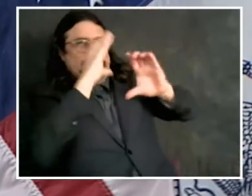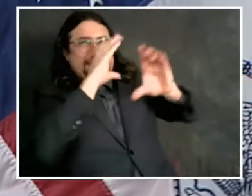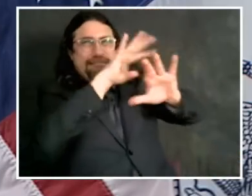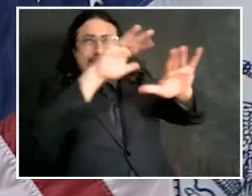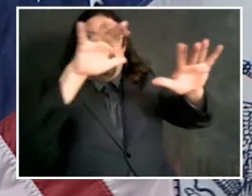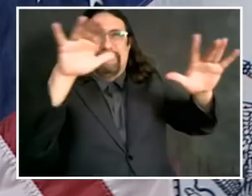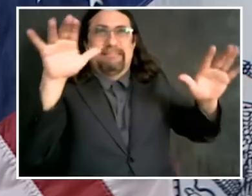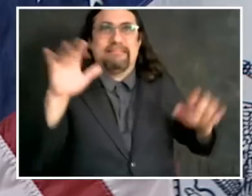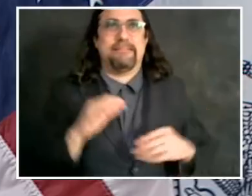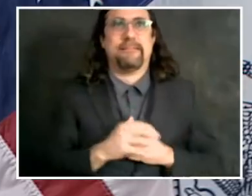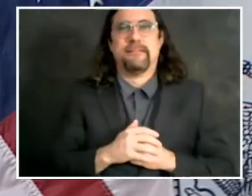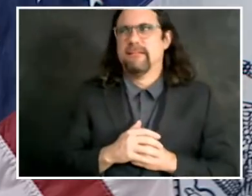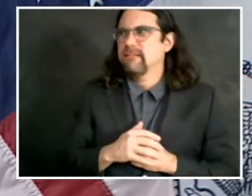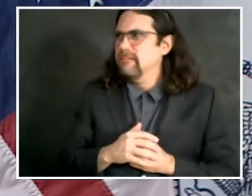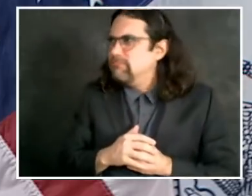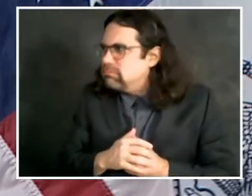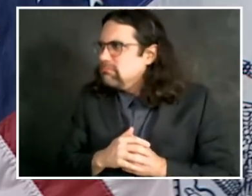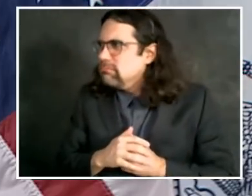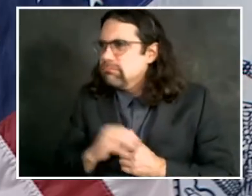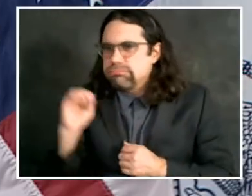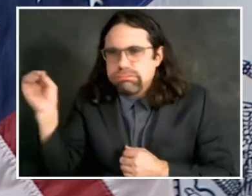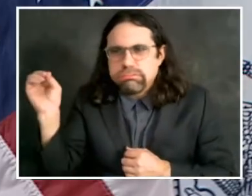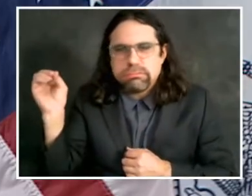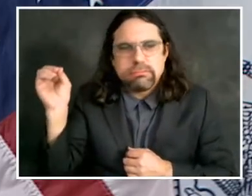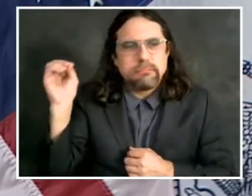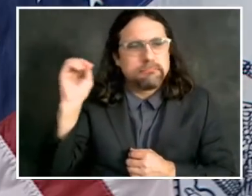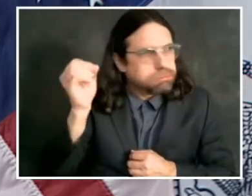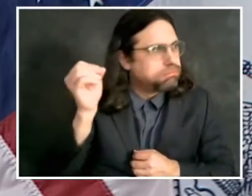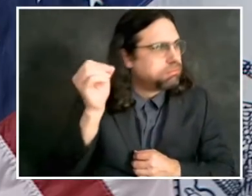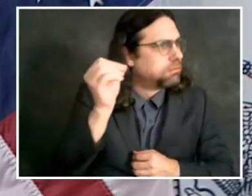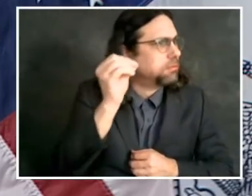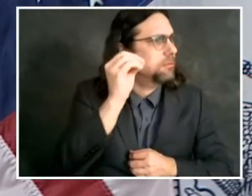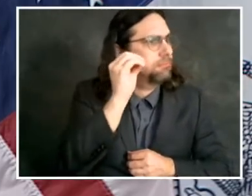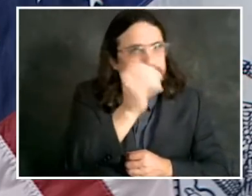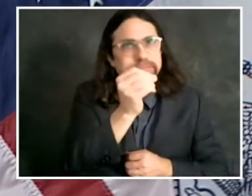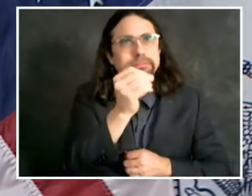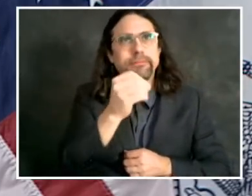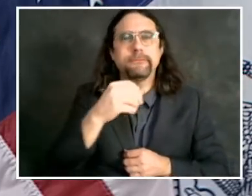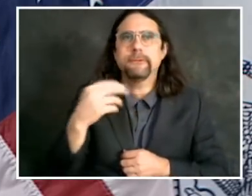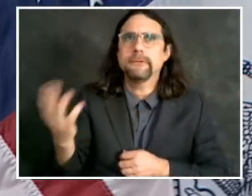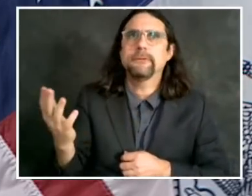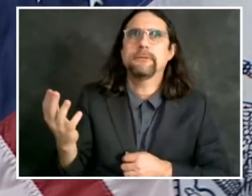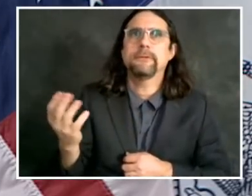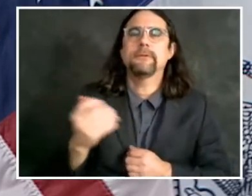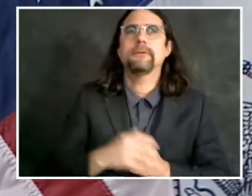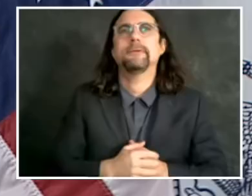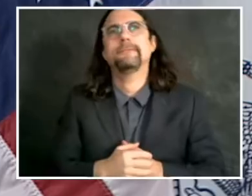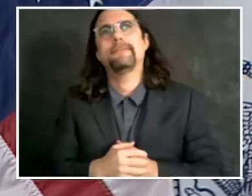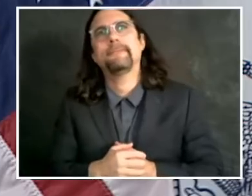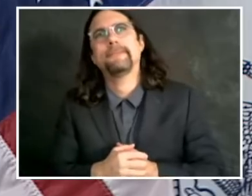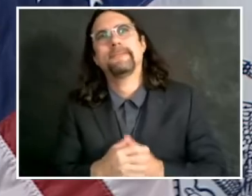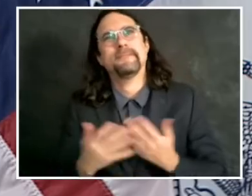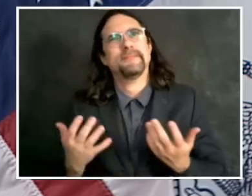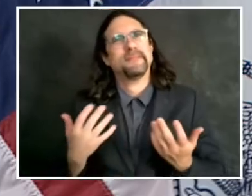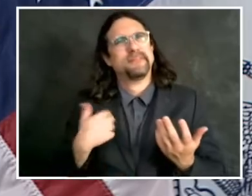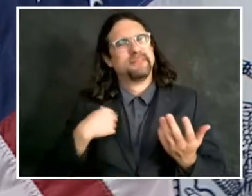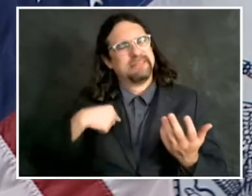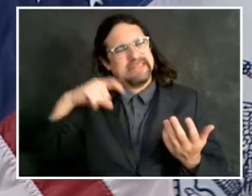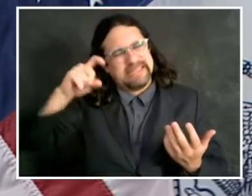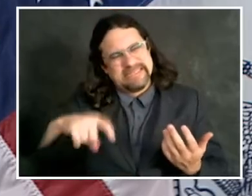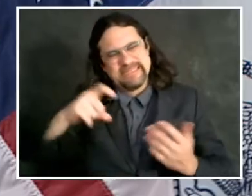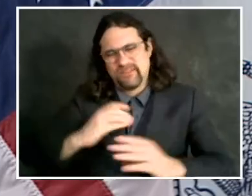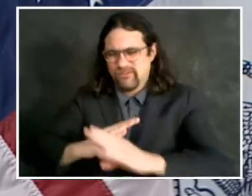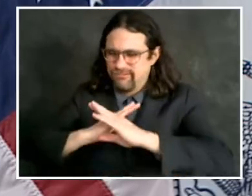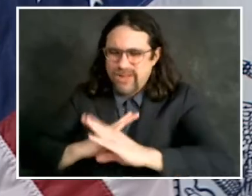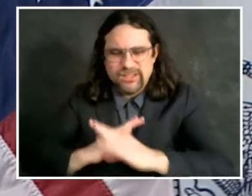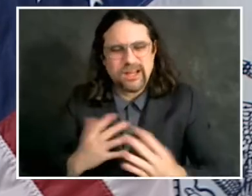We needed this armor for our healthcare heroes, and we looked under every stone and obviously started producing them right